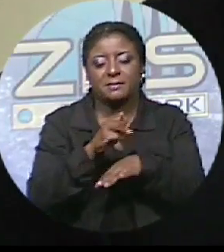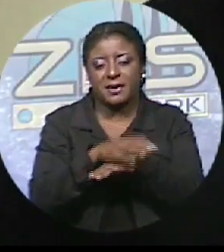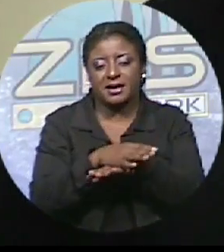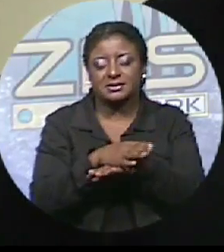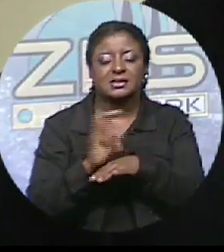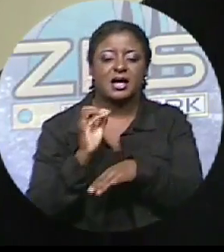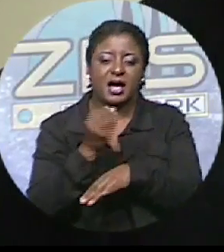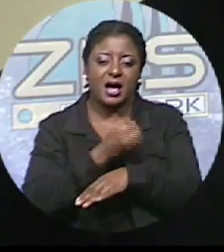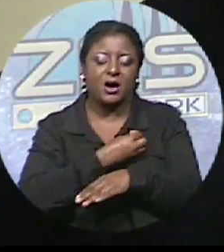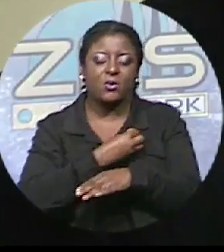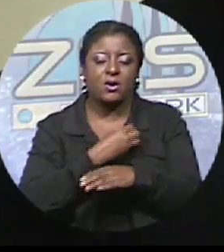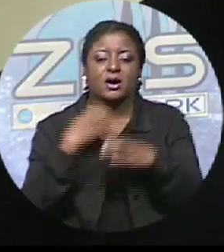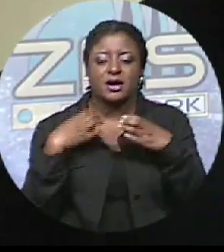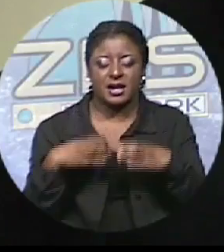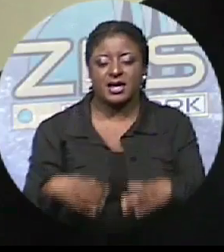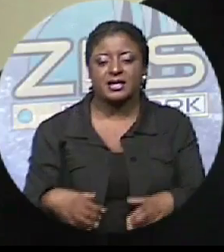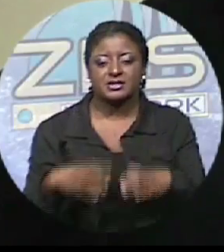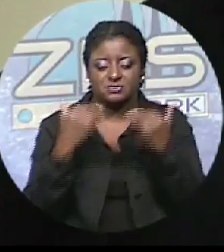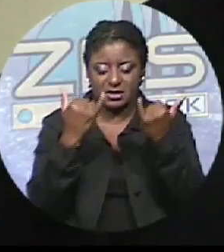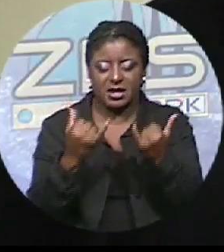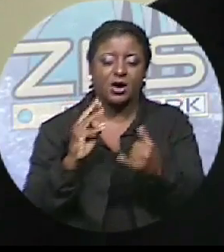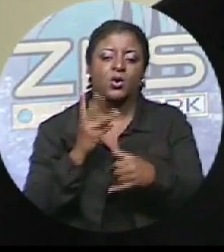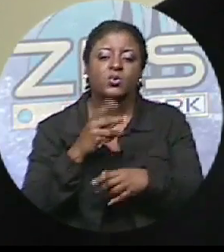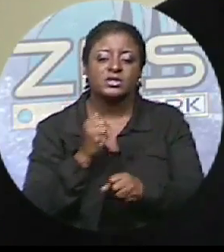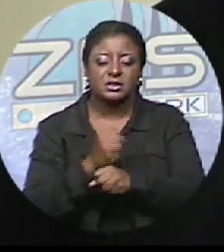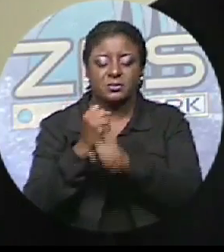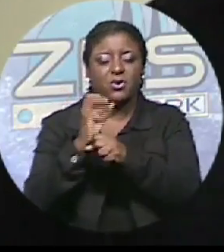certainly supporting our clients to